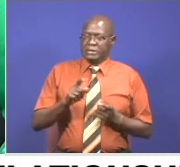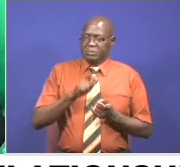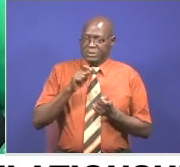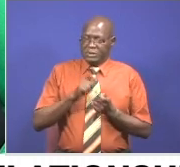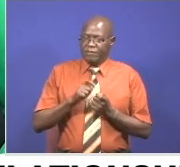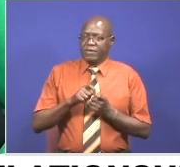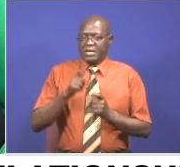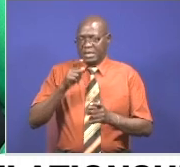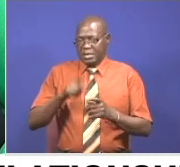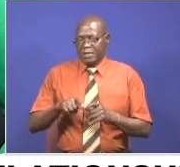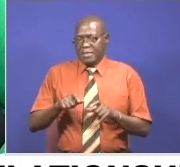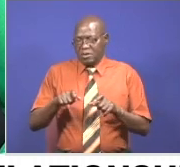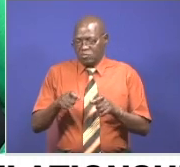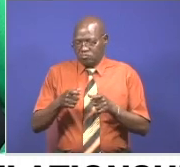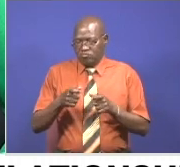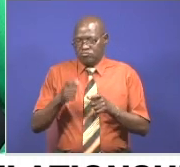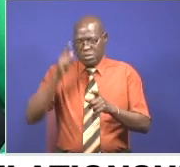money. So how you relate with money